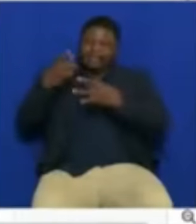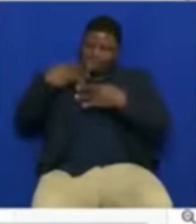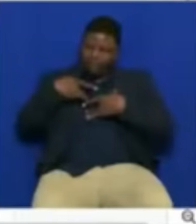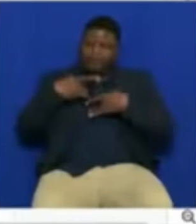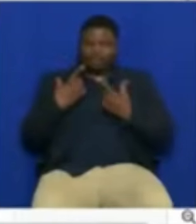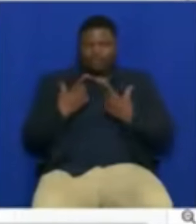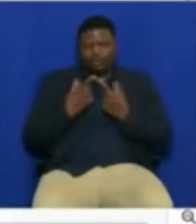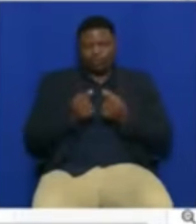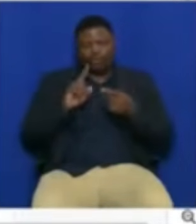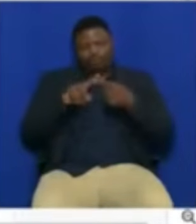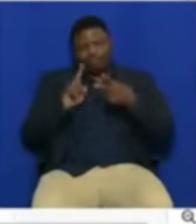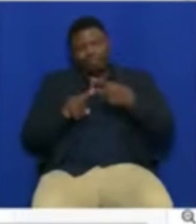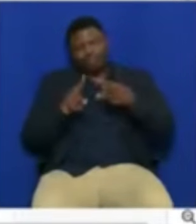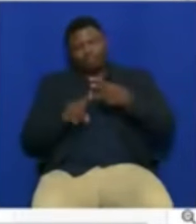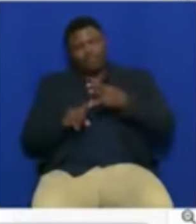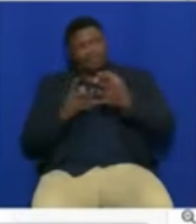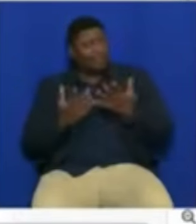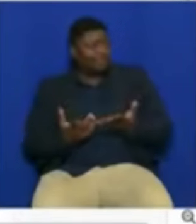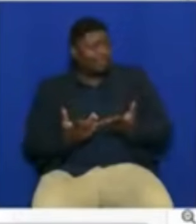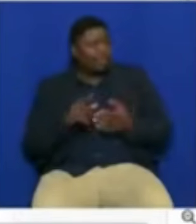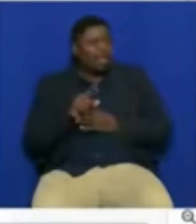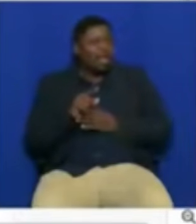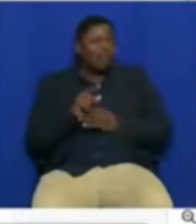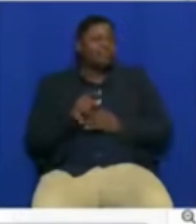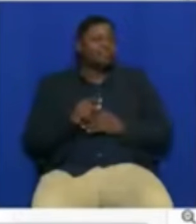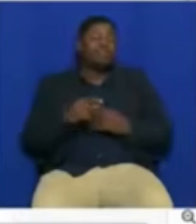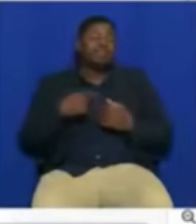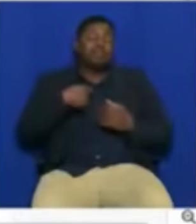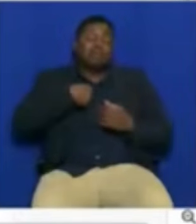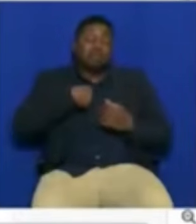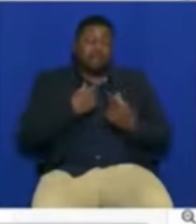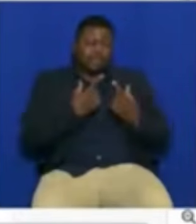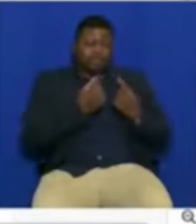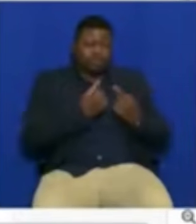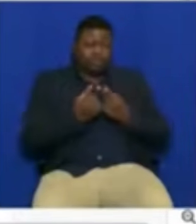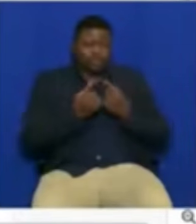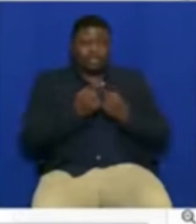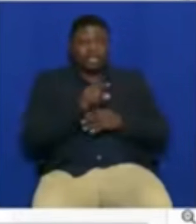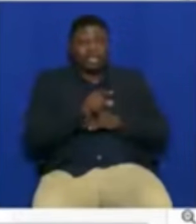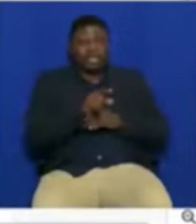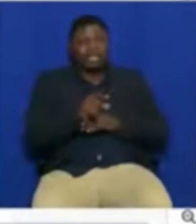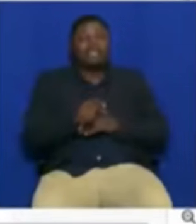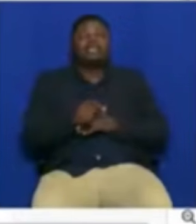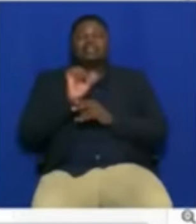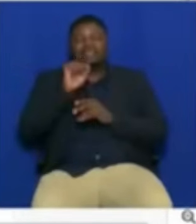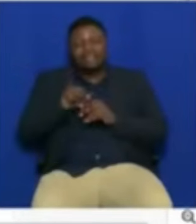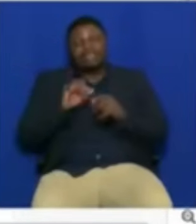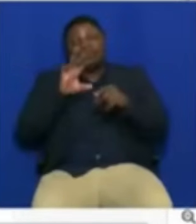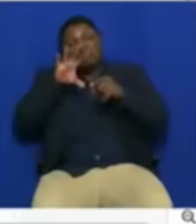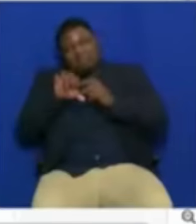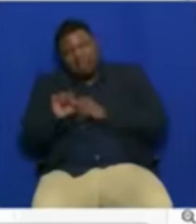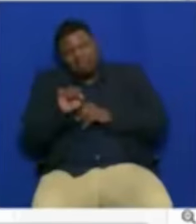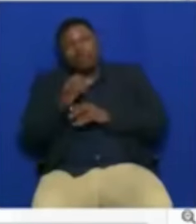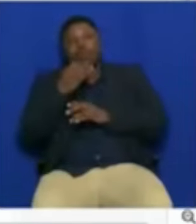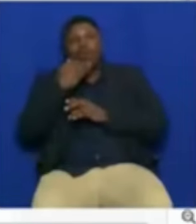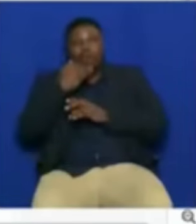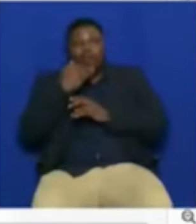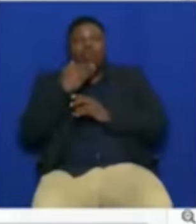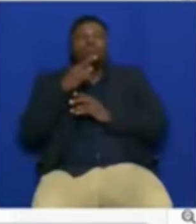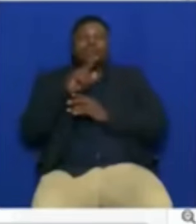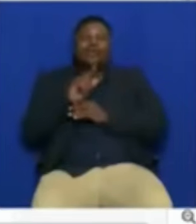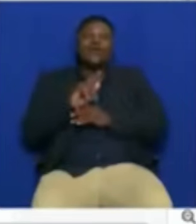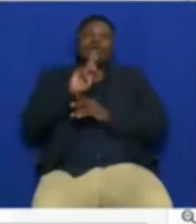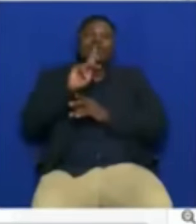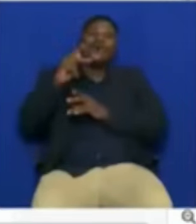this part of it where General Kumalo was involved in a cover-up of a docket or cover-up of Lushaba,